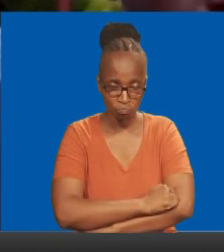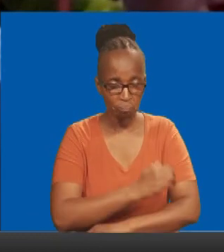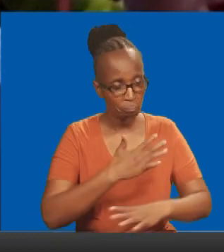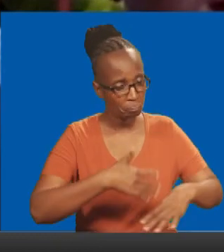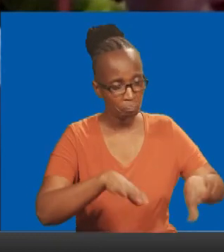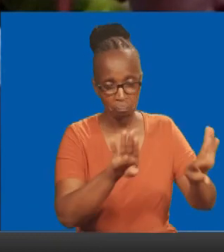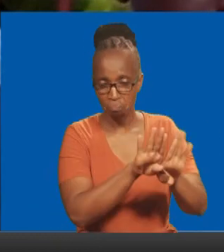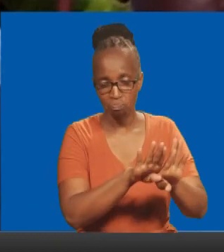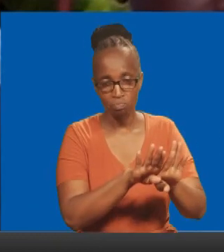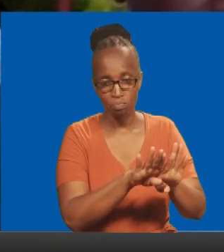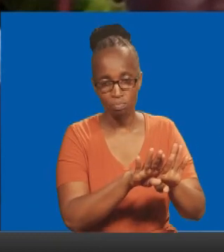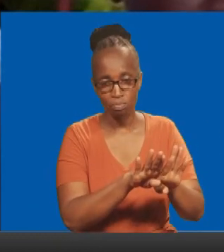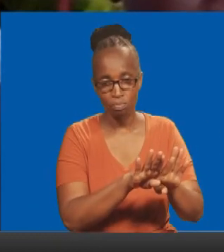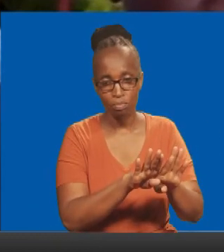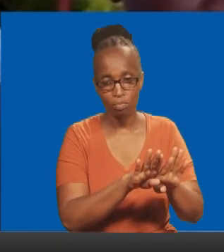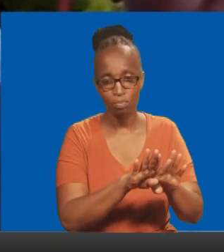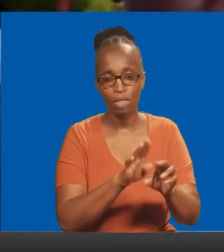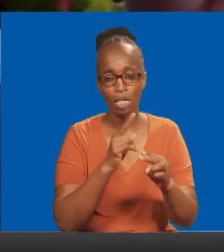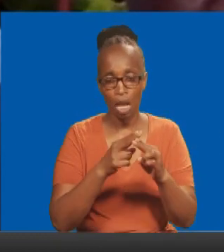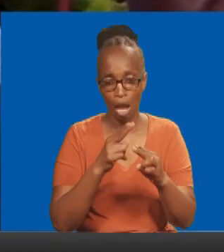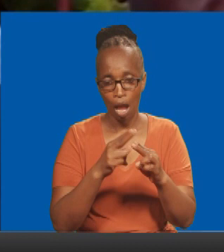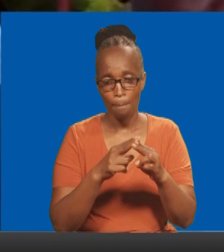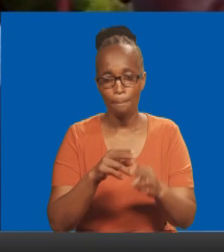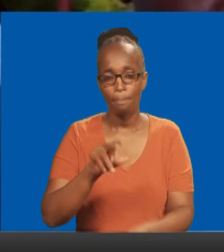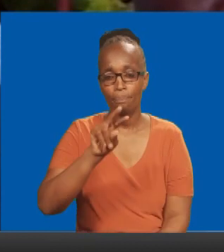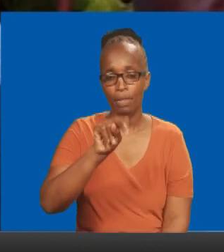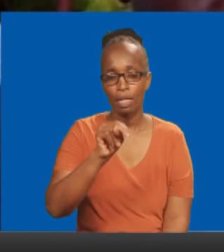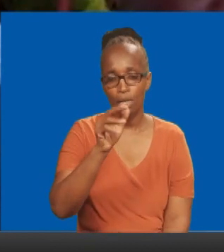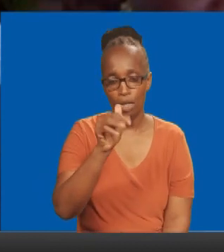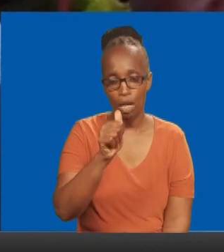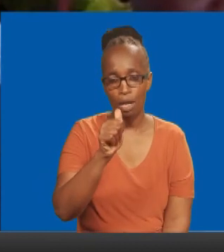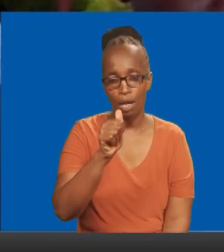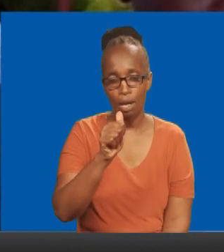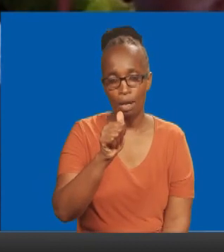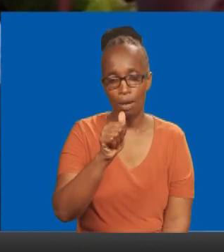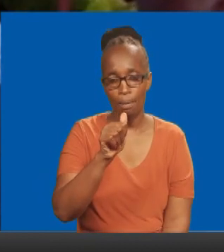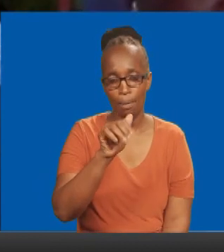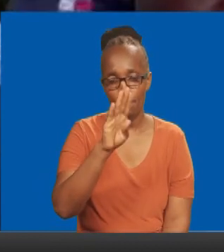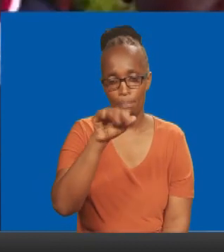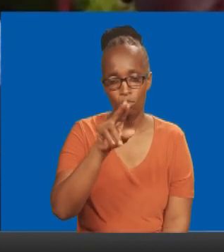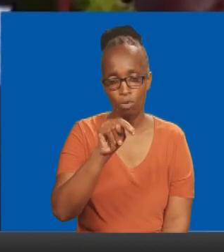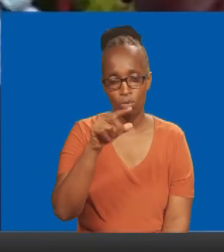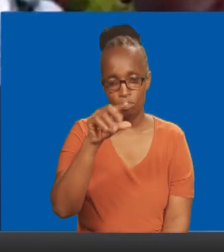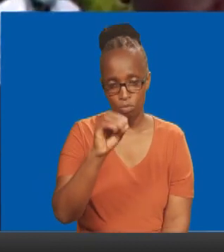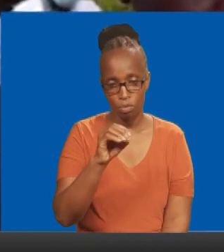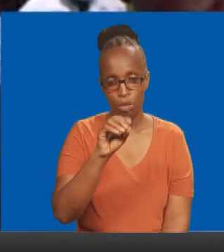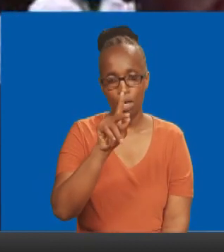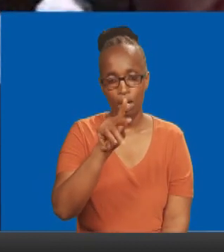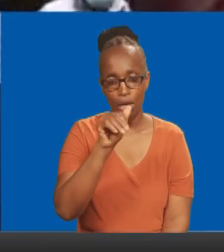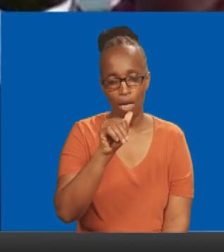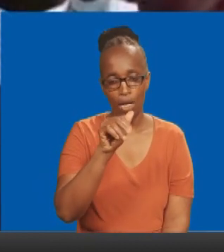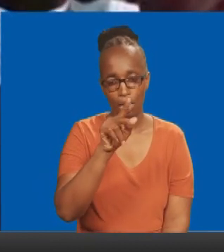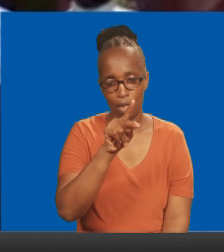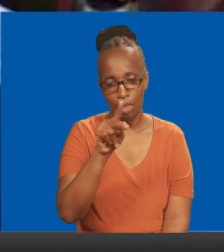are closed. And we can name them as Ngaratuko Primary School, Kakir